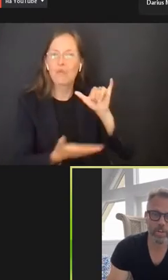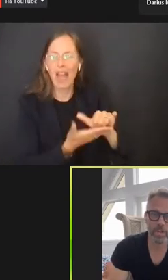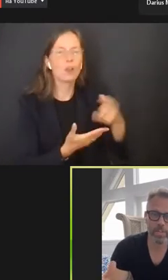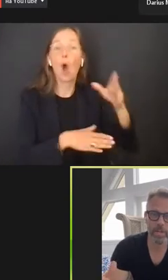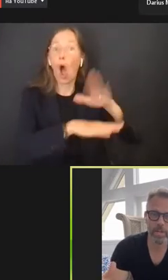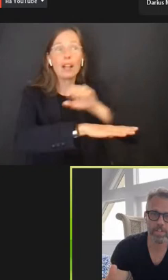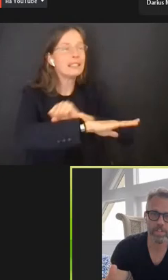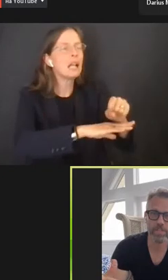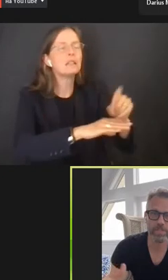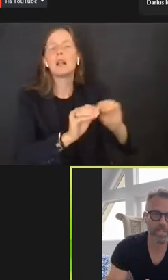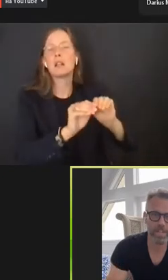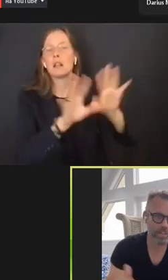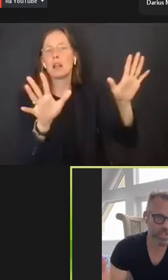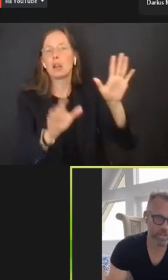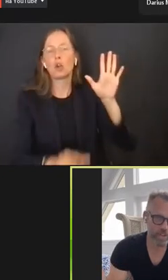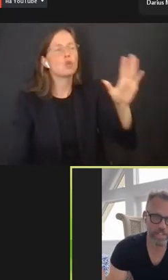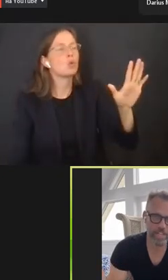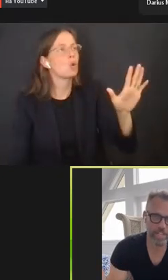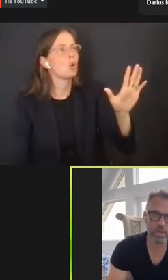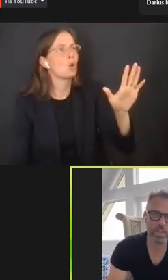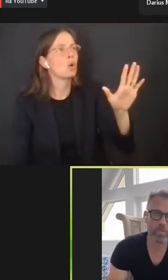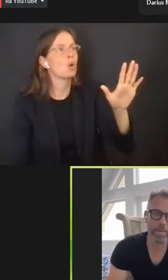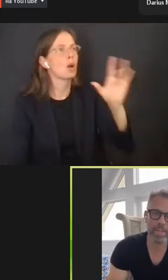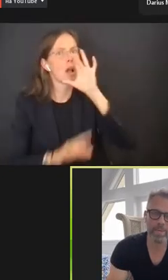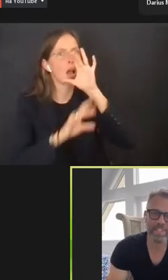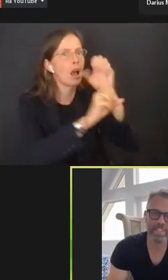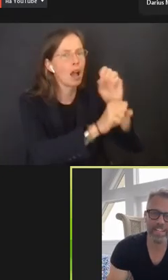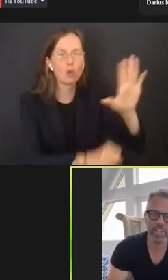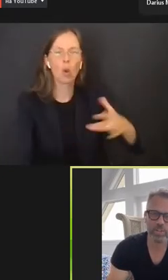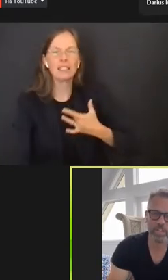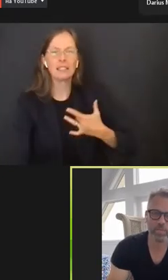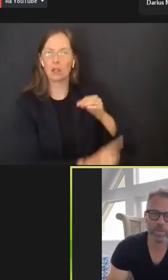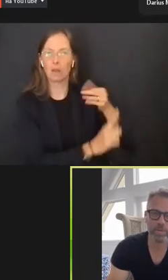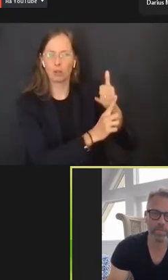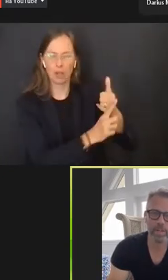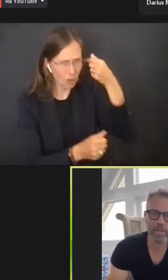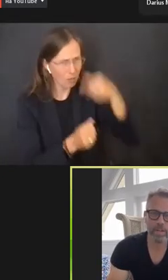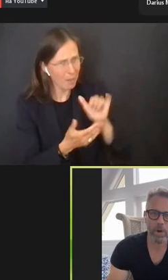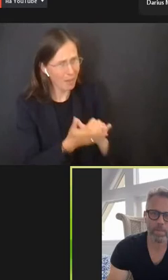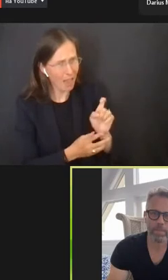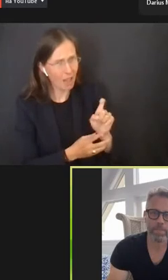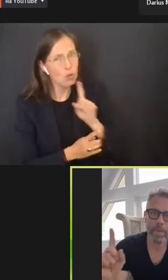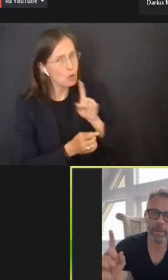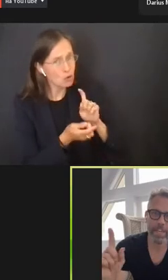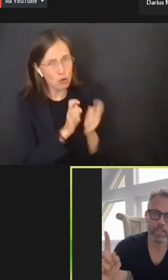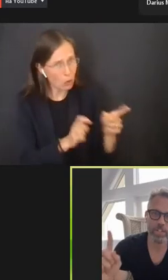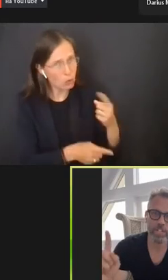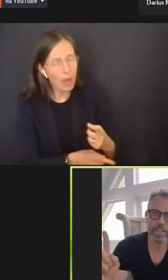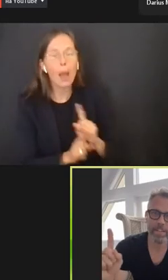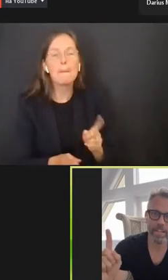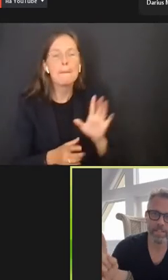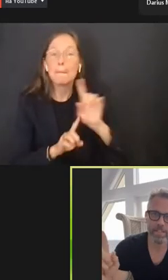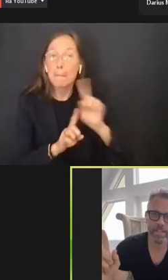your charisma, your sense of yourself on the stage. You remember that? Wasn't that just like a transformative moment? But the